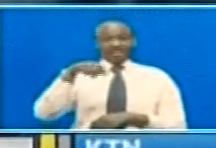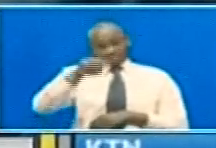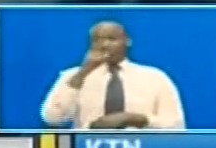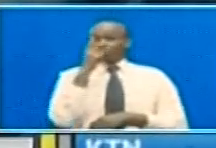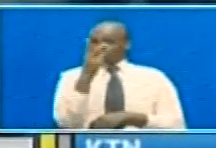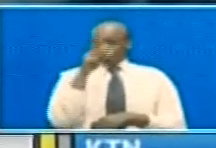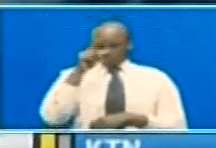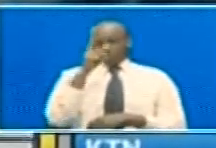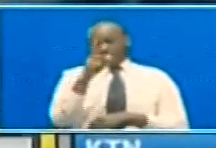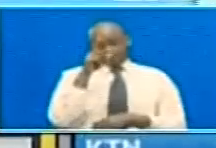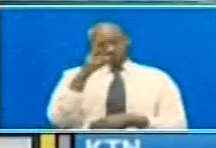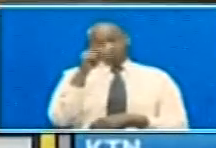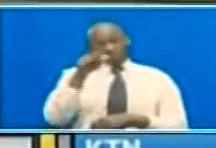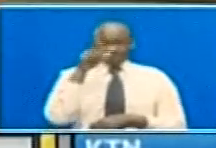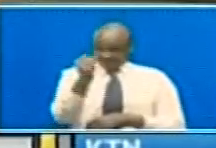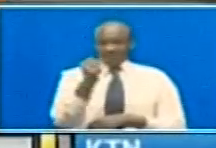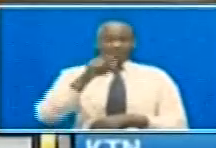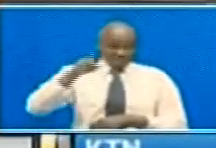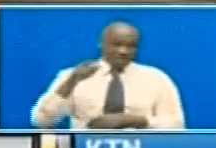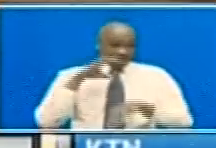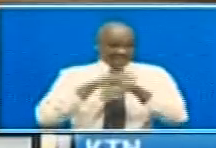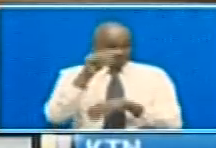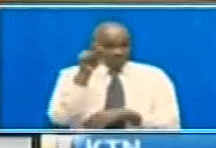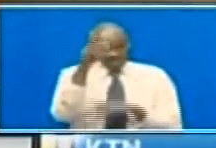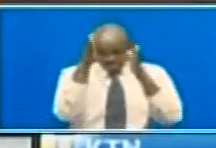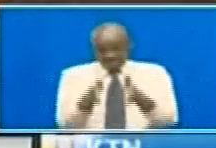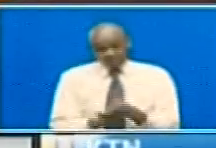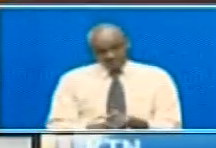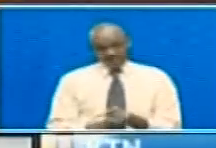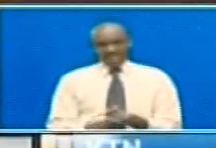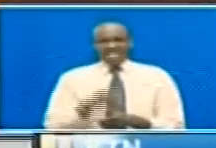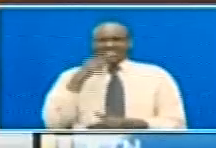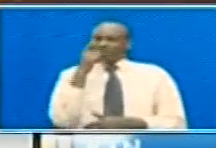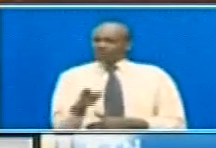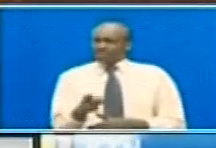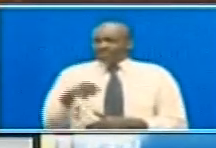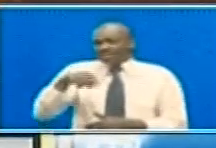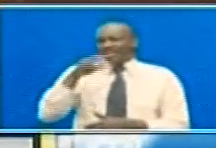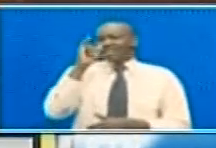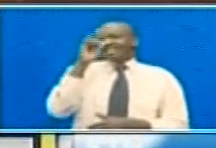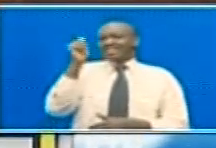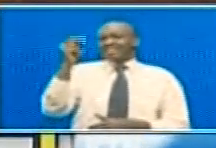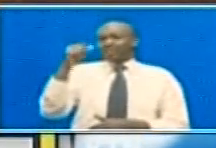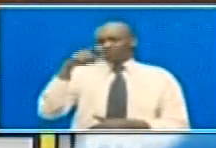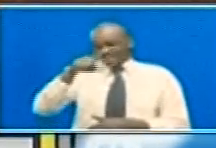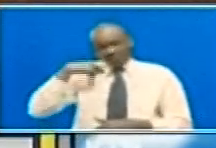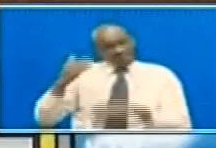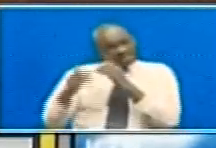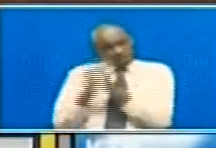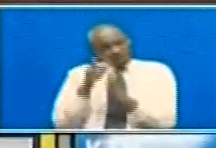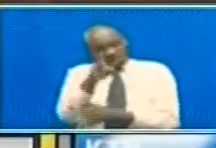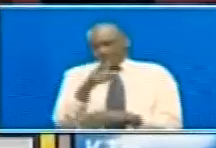million shillings from Iringo. Iringo pointed out that his relationship with Namwamba and other committee members is